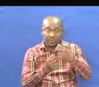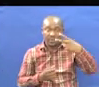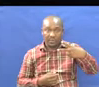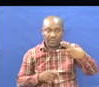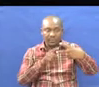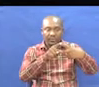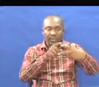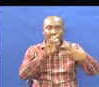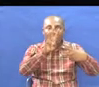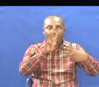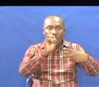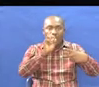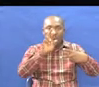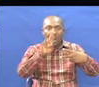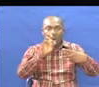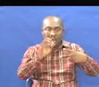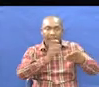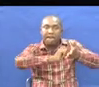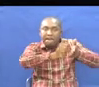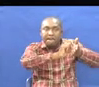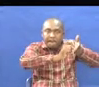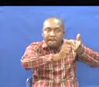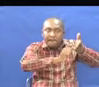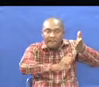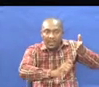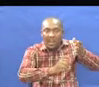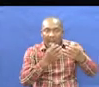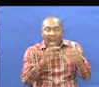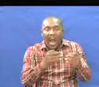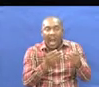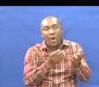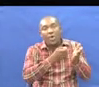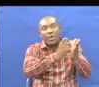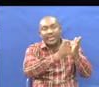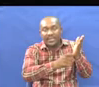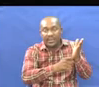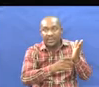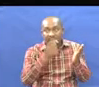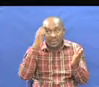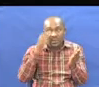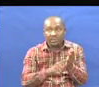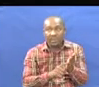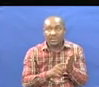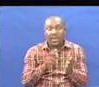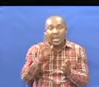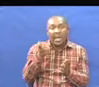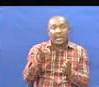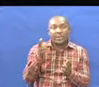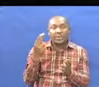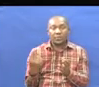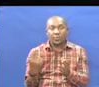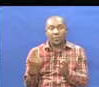word equation, we call it equation. How is it written? It is written by hydrogen